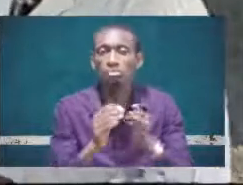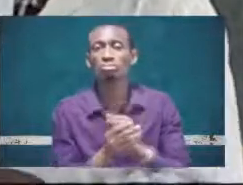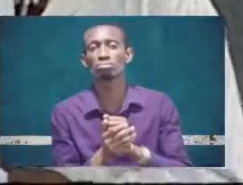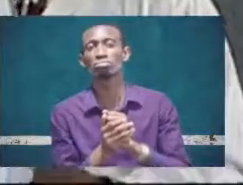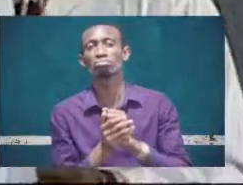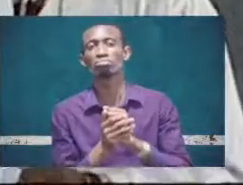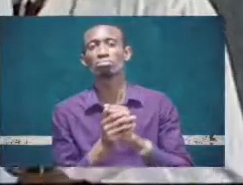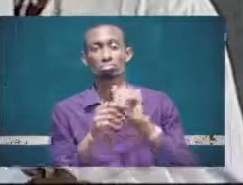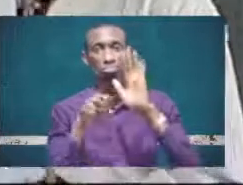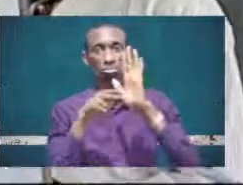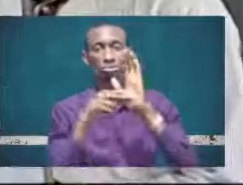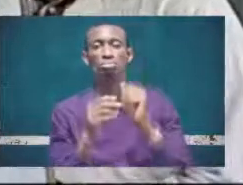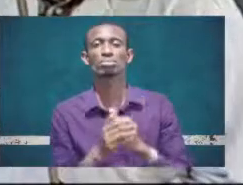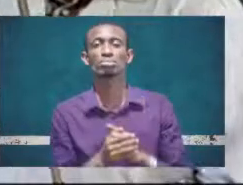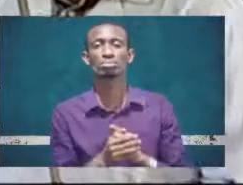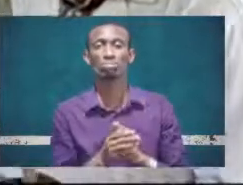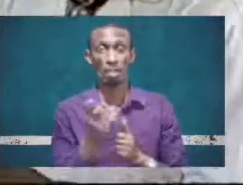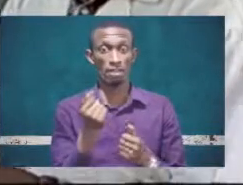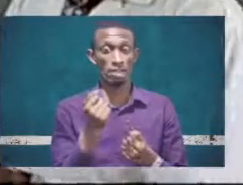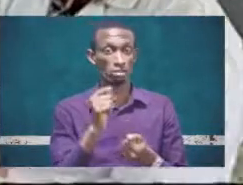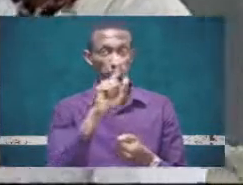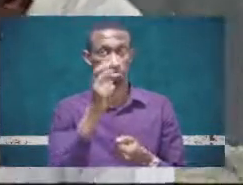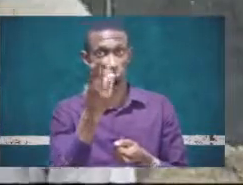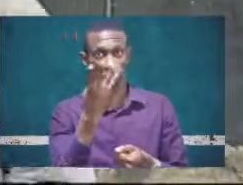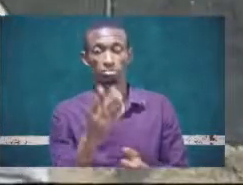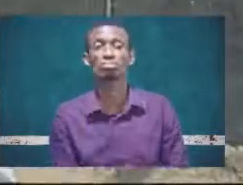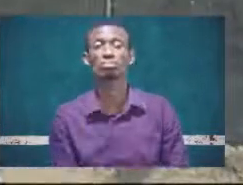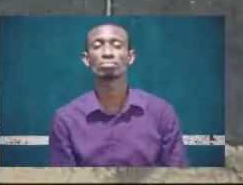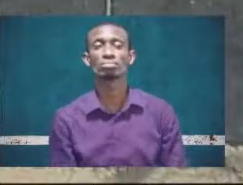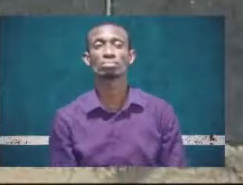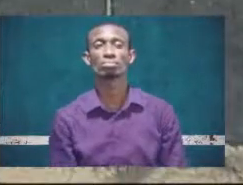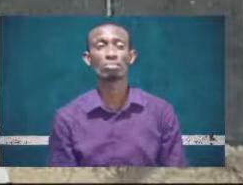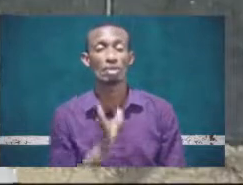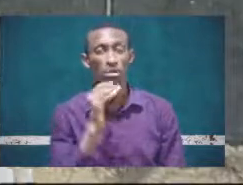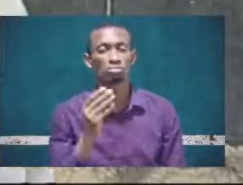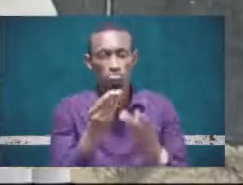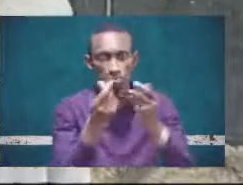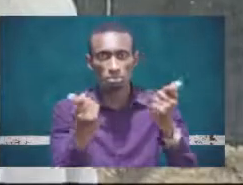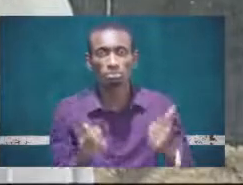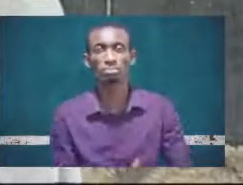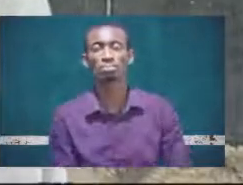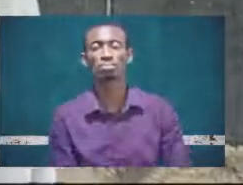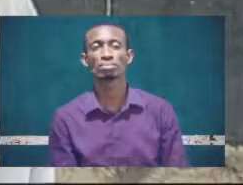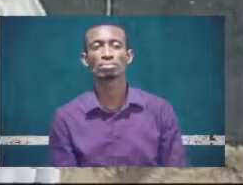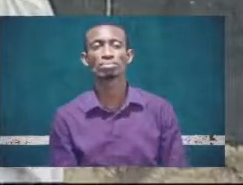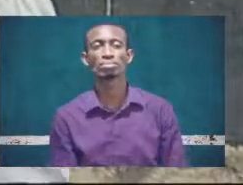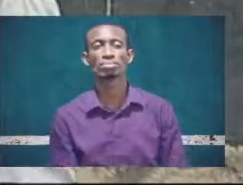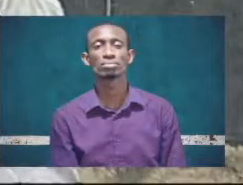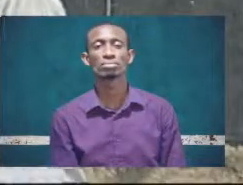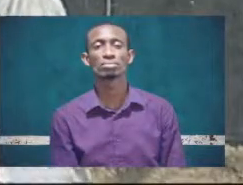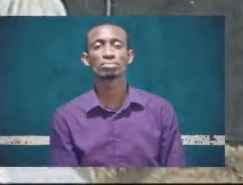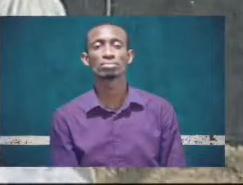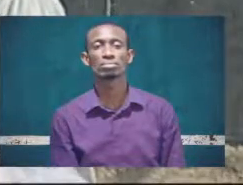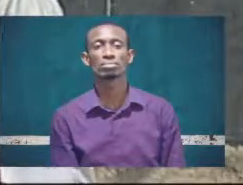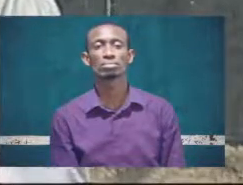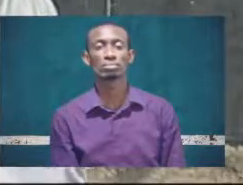4 questions. So let us solve our inequality using